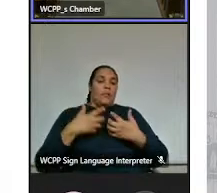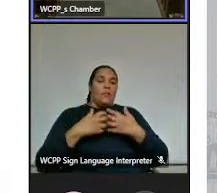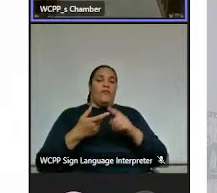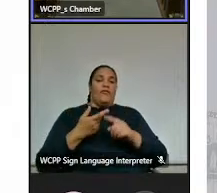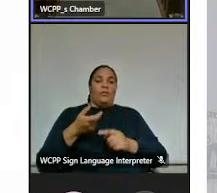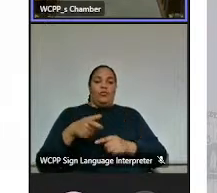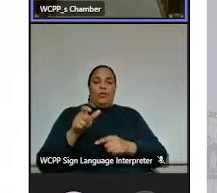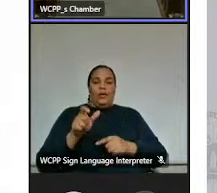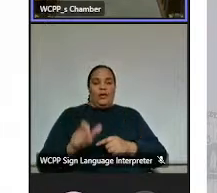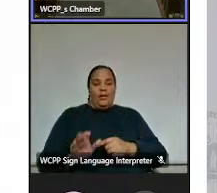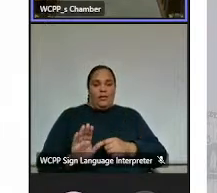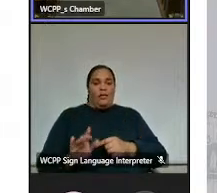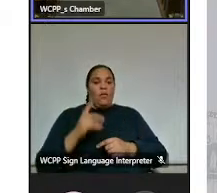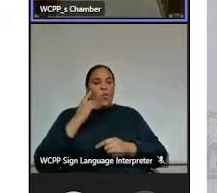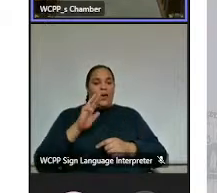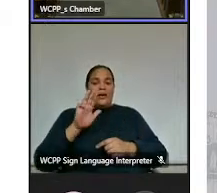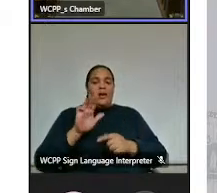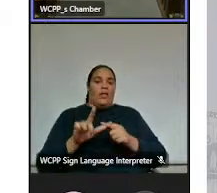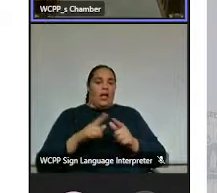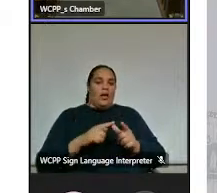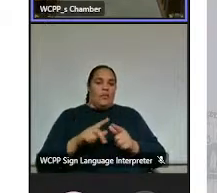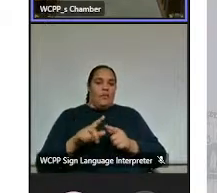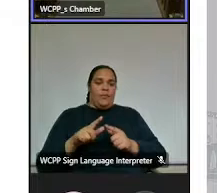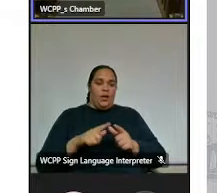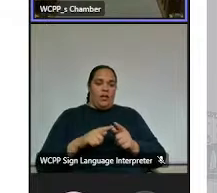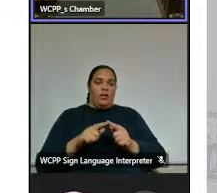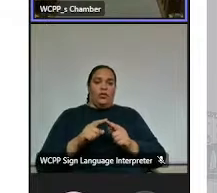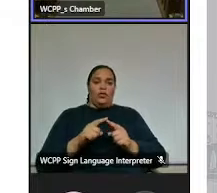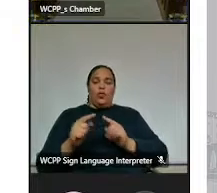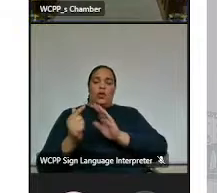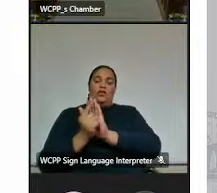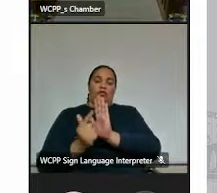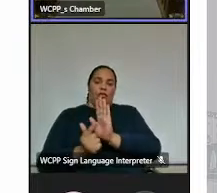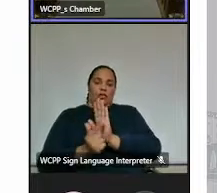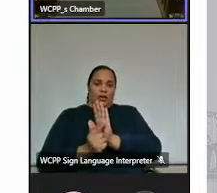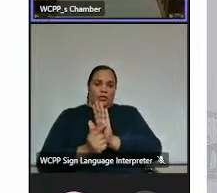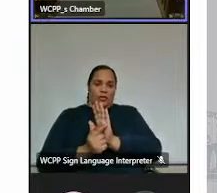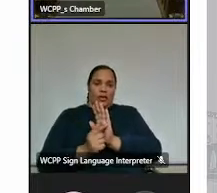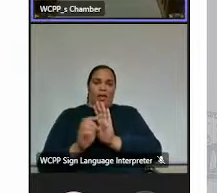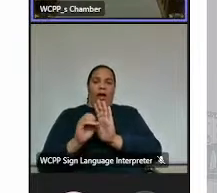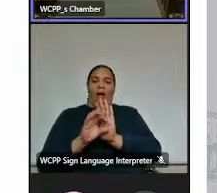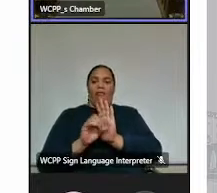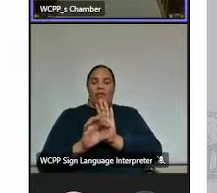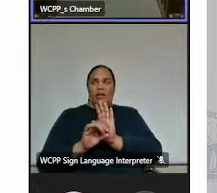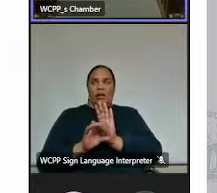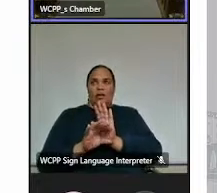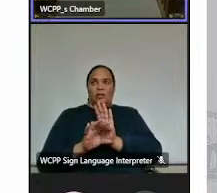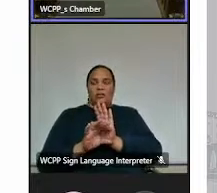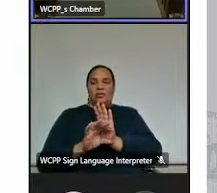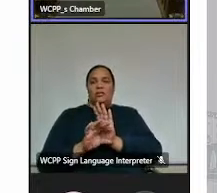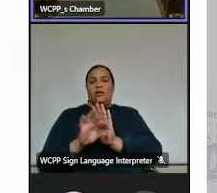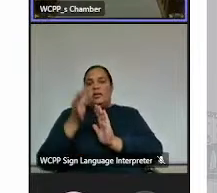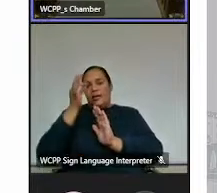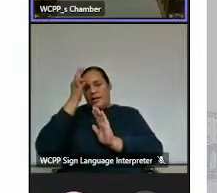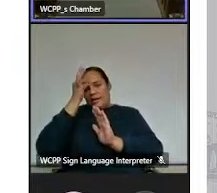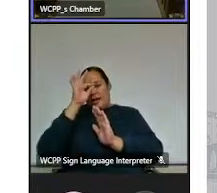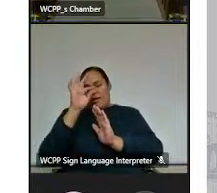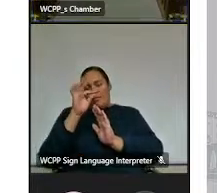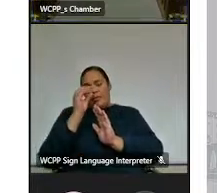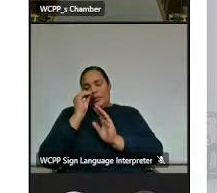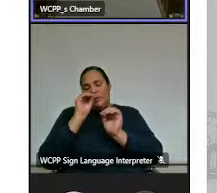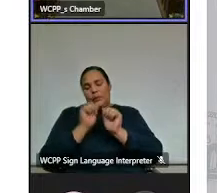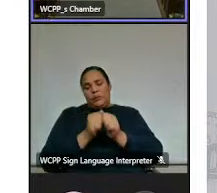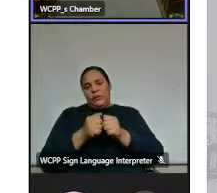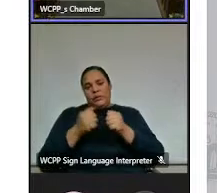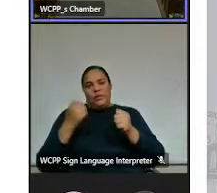chair, on the 9th of April to the legislature. It was advertised in the Government Gazette